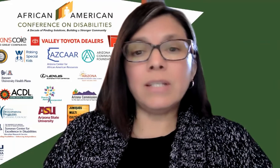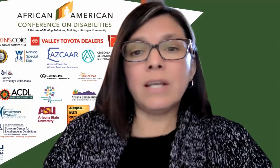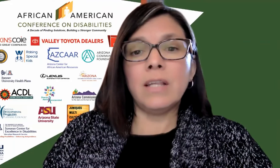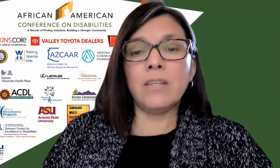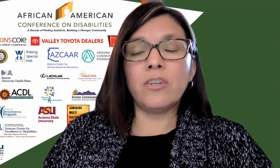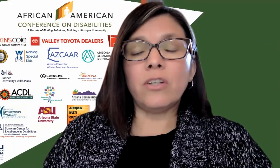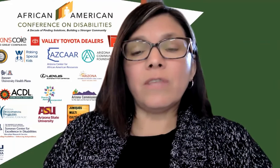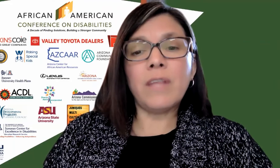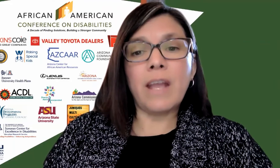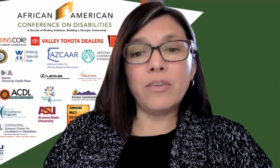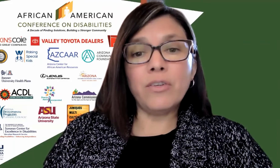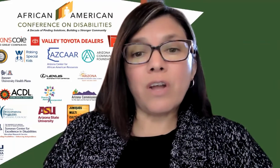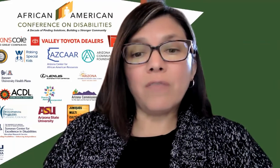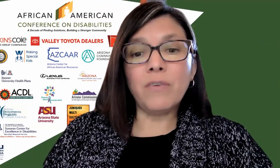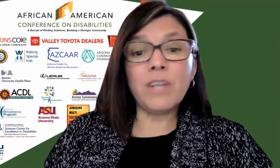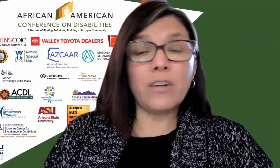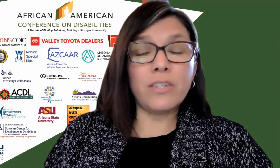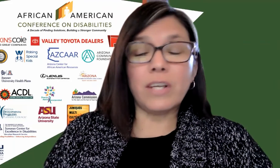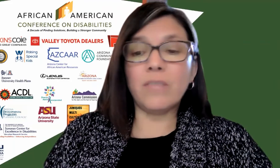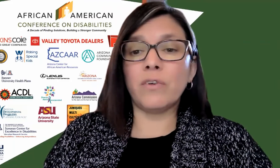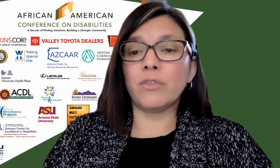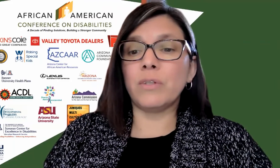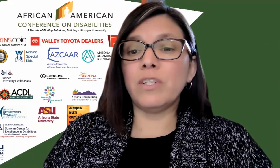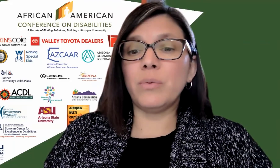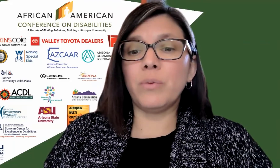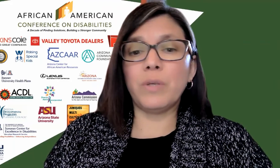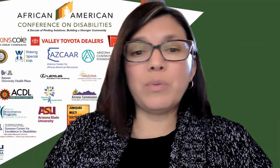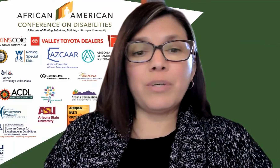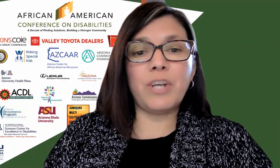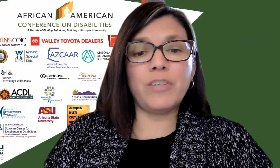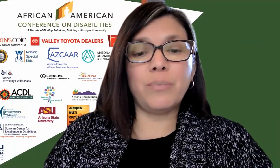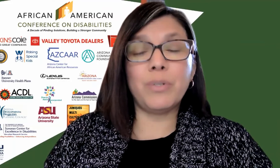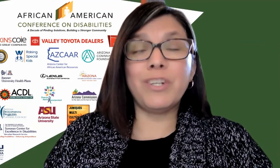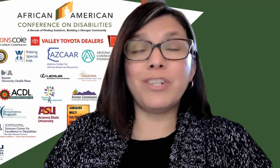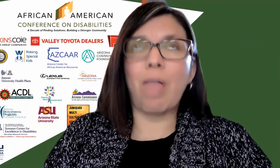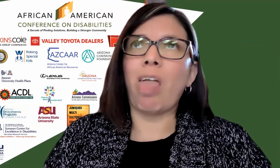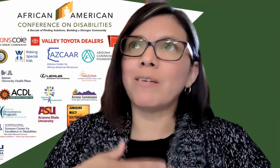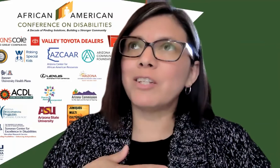Disabilities. This is our 11th annual conference and our 2nd virtually, so we really